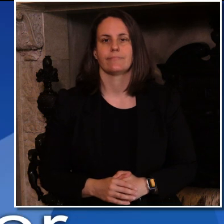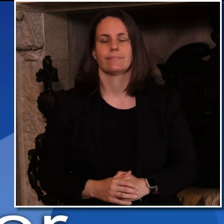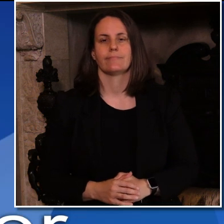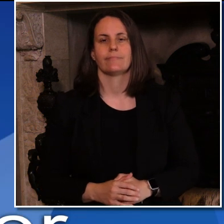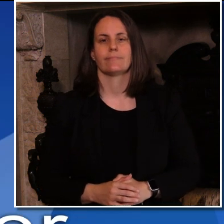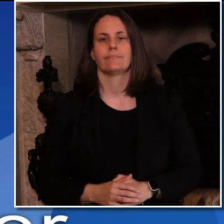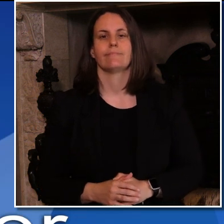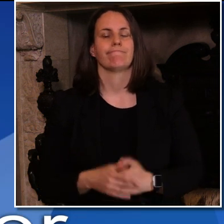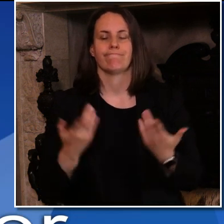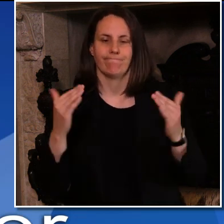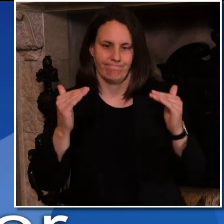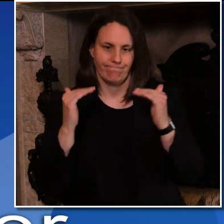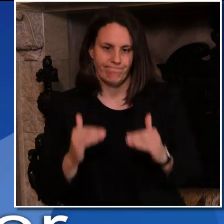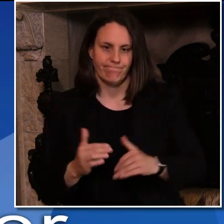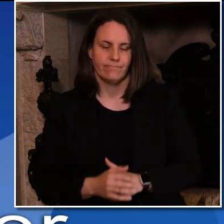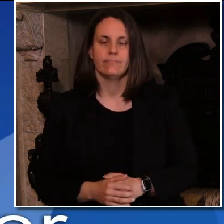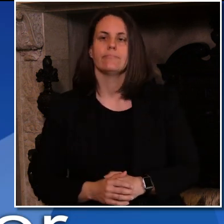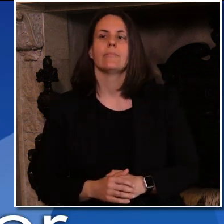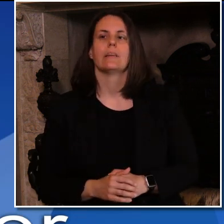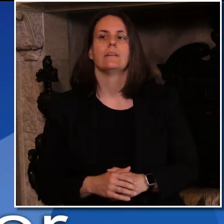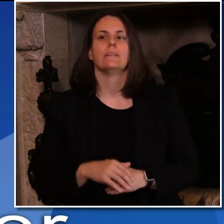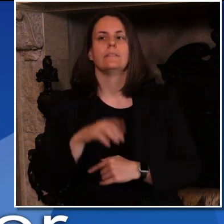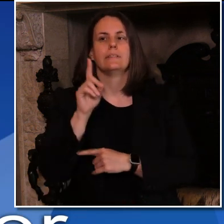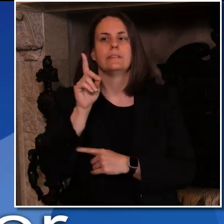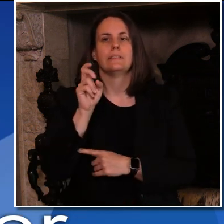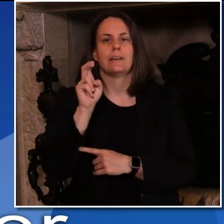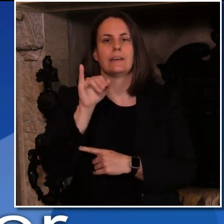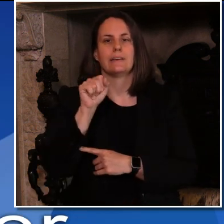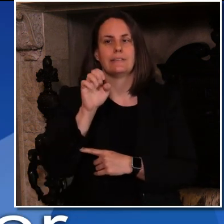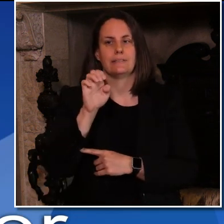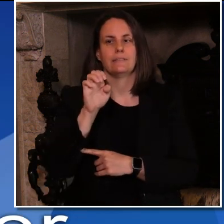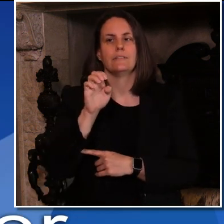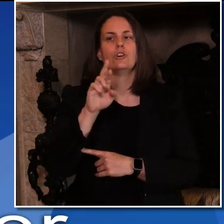Okay, we'll move on then to Denise Lockwood from Racine County